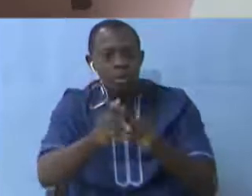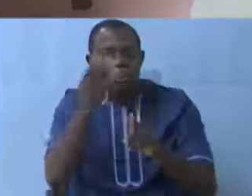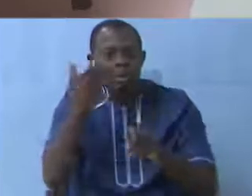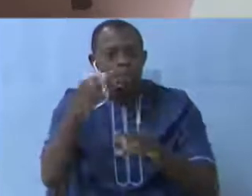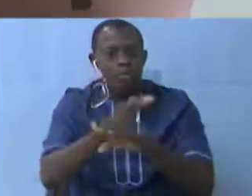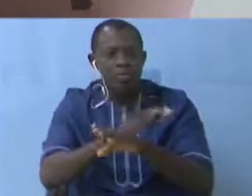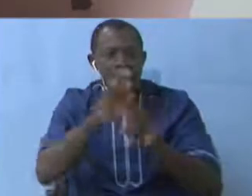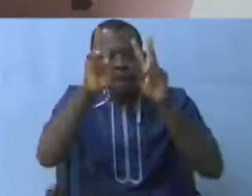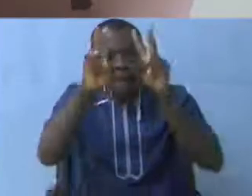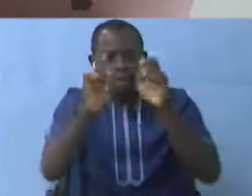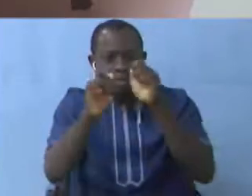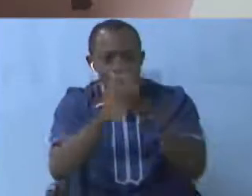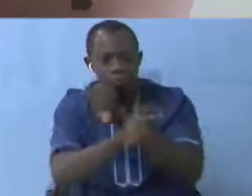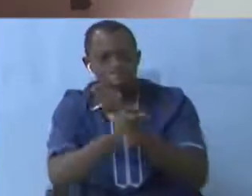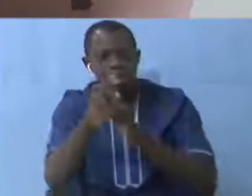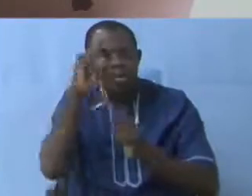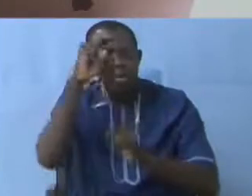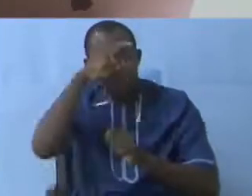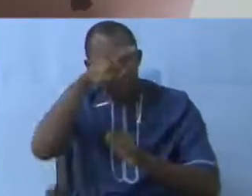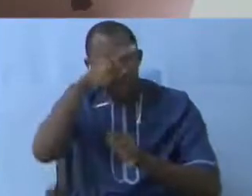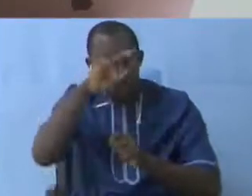I